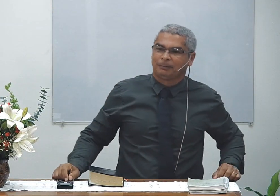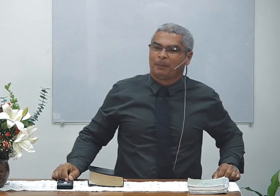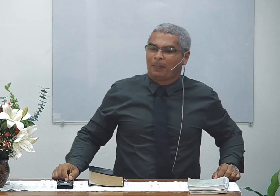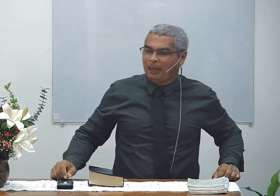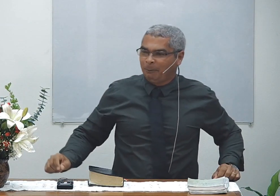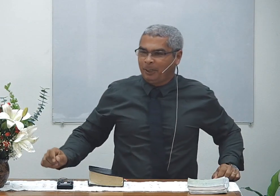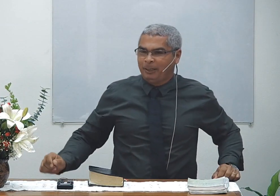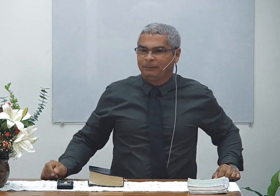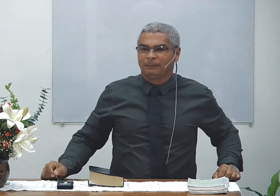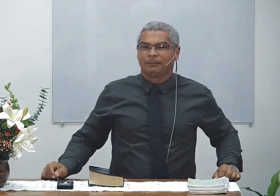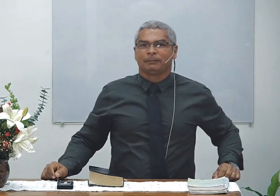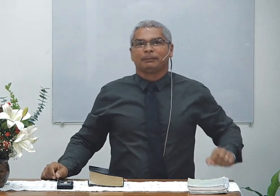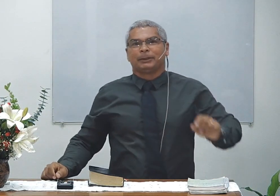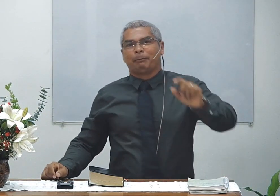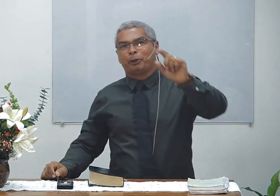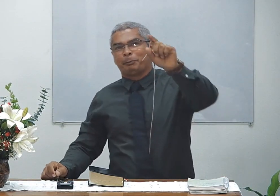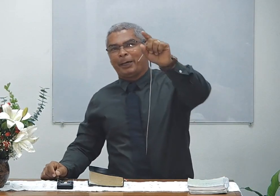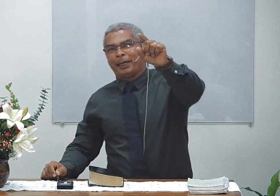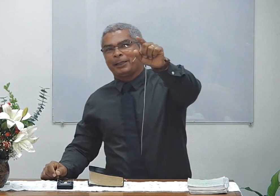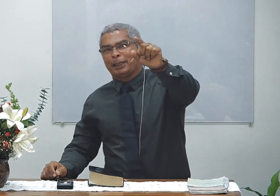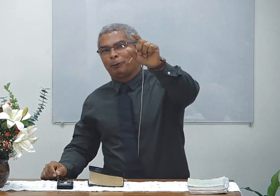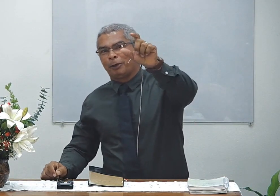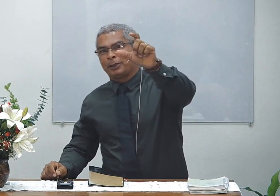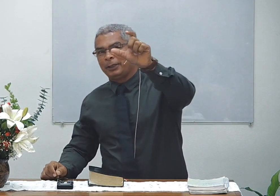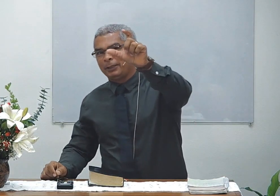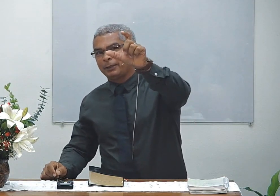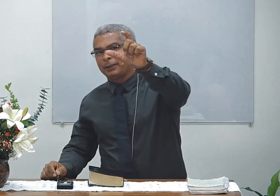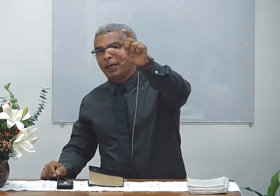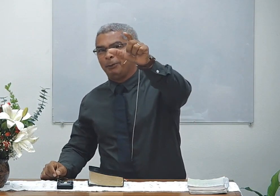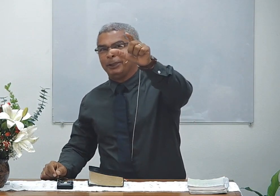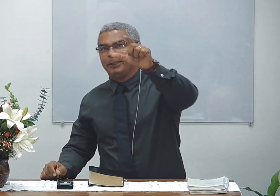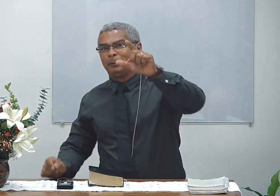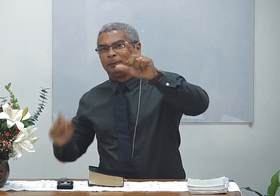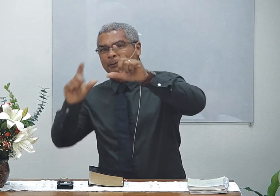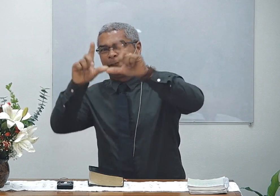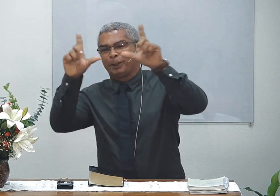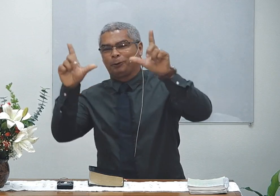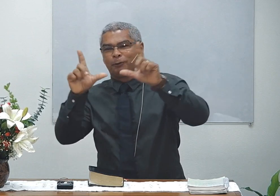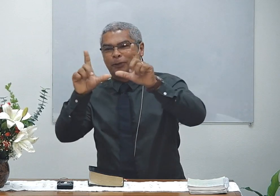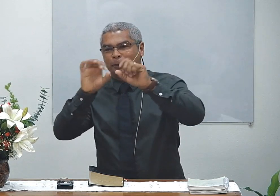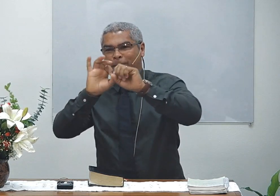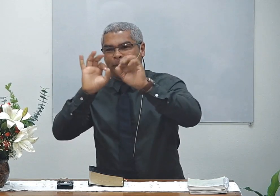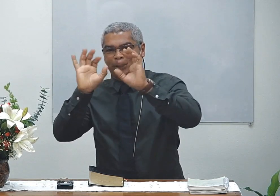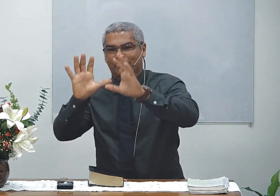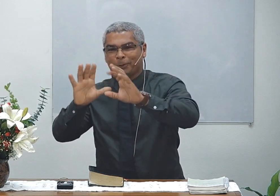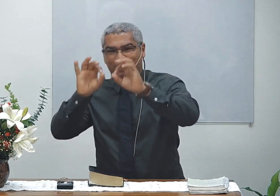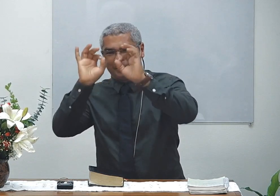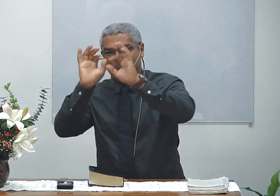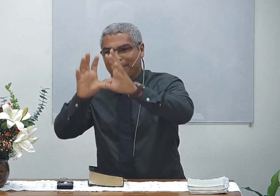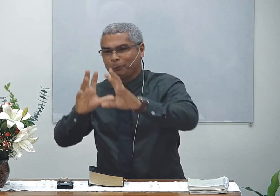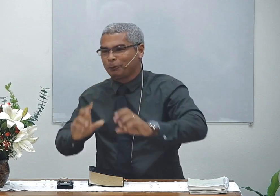filled. Amen. So now, pick up the thing